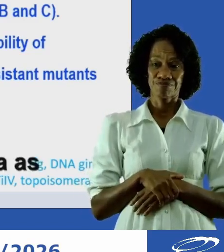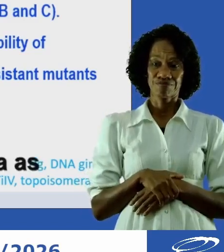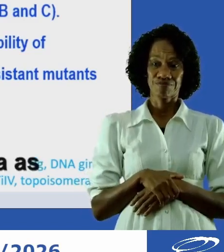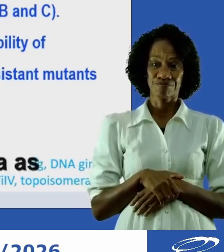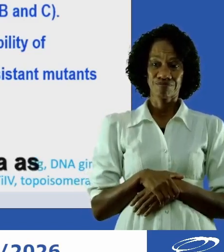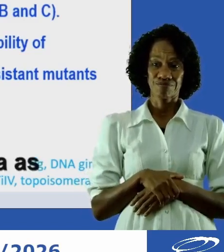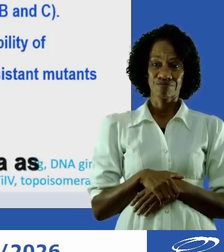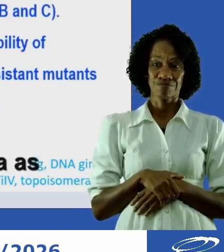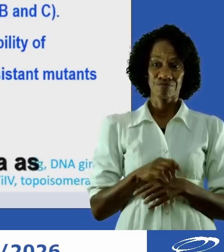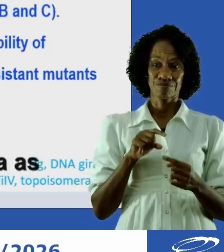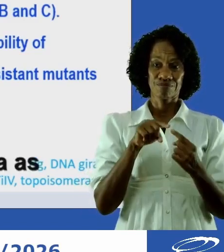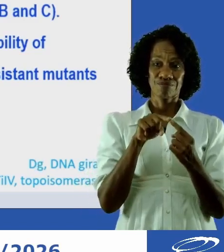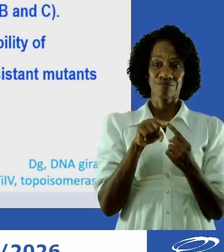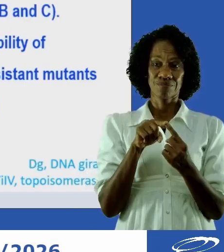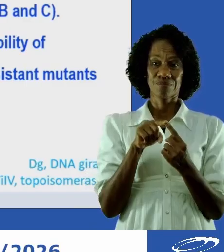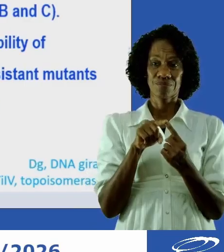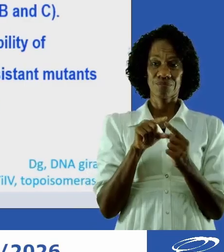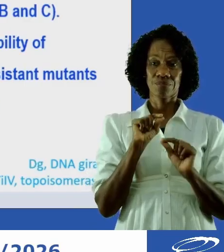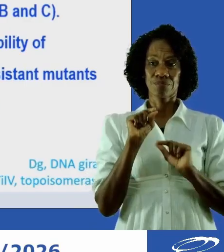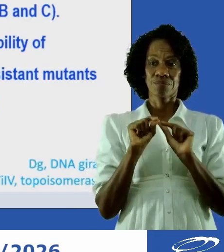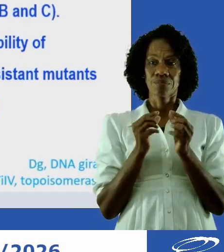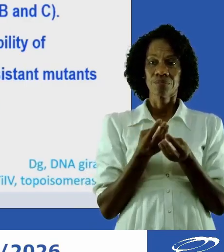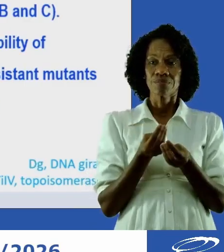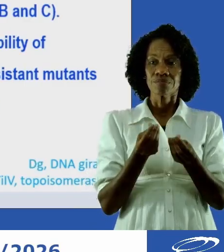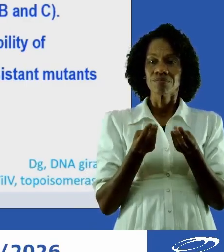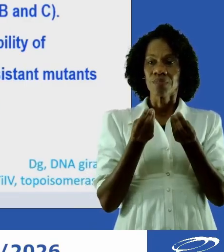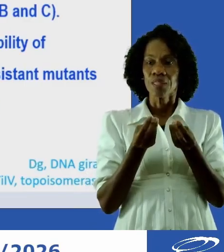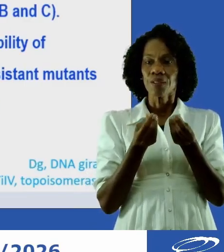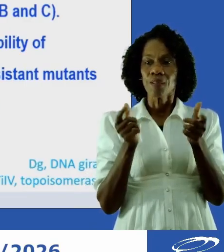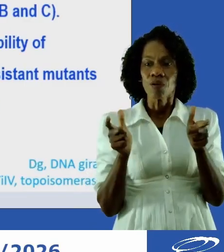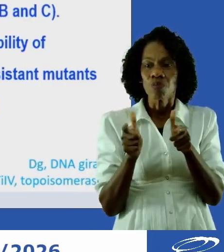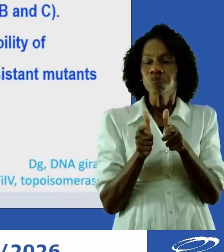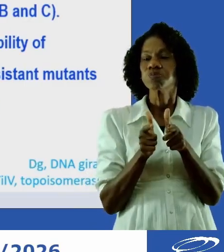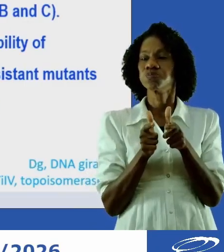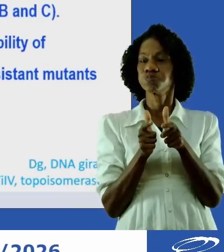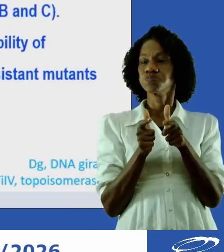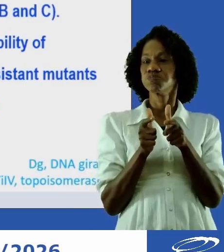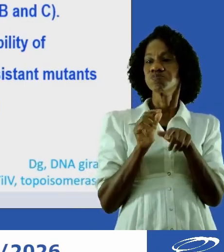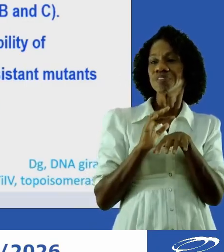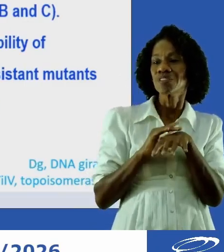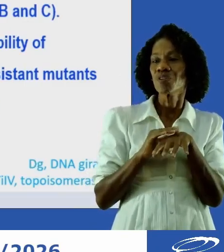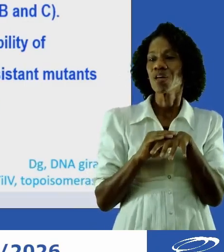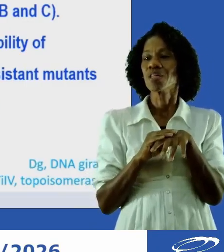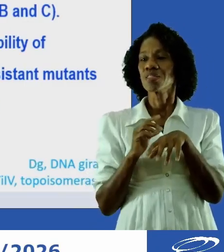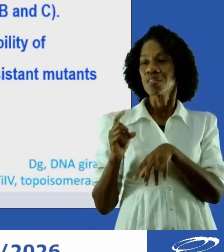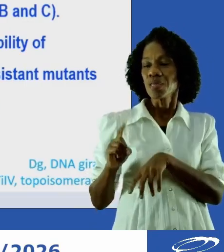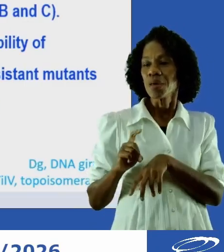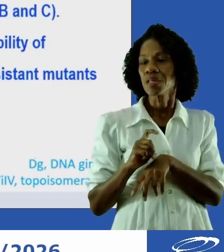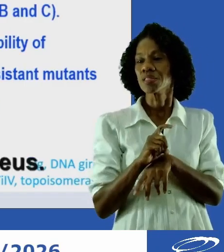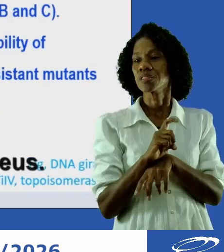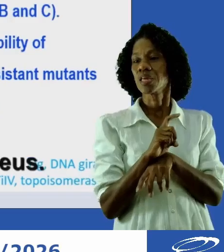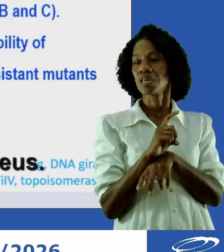substrate for efflux PAMPs. The consequence, it's clear. It's a very potent drug